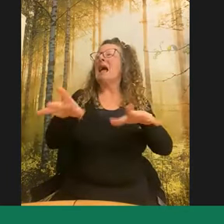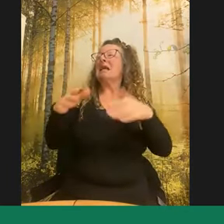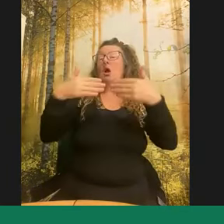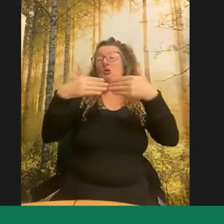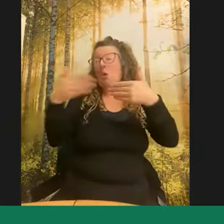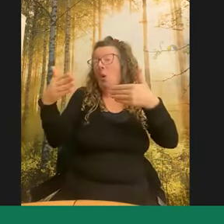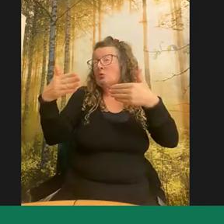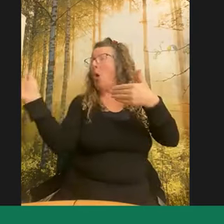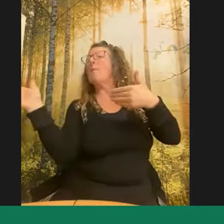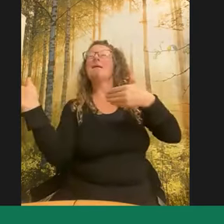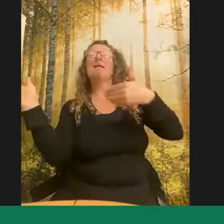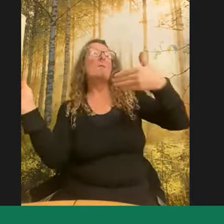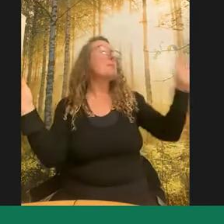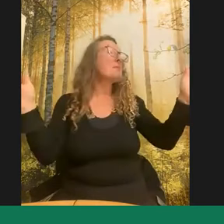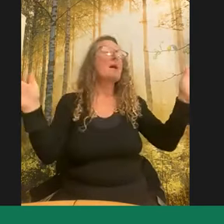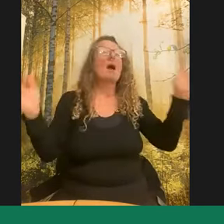opportunities. And, you know,